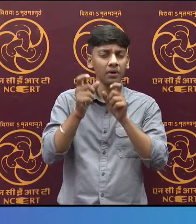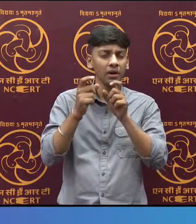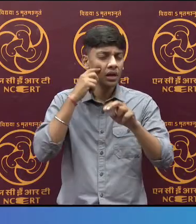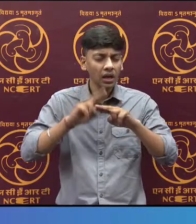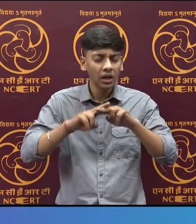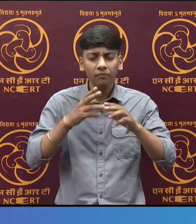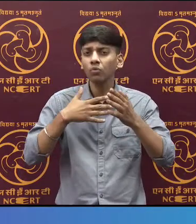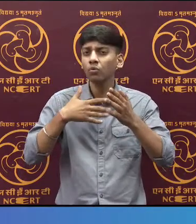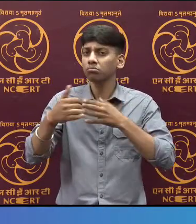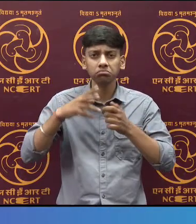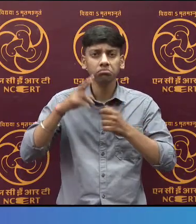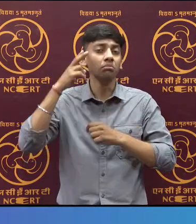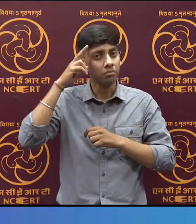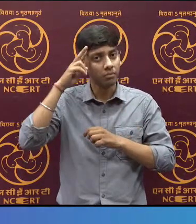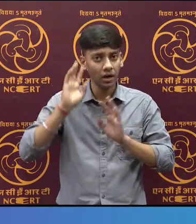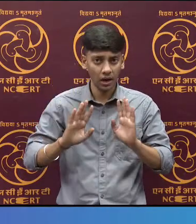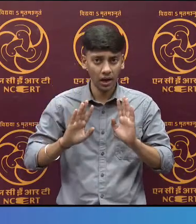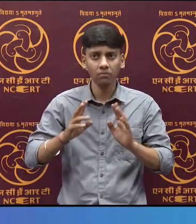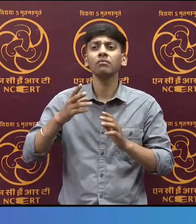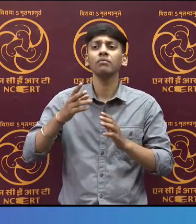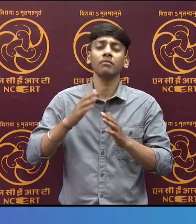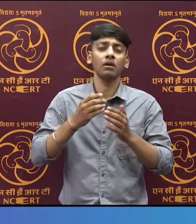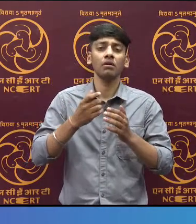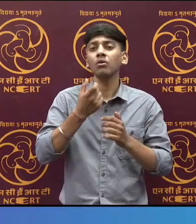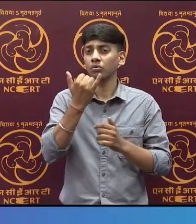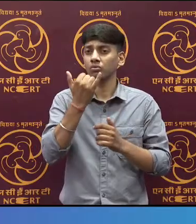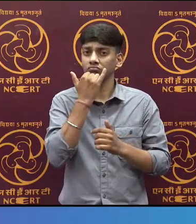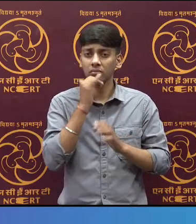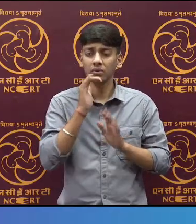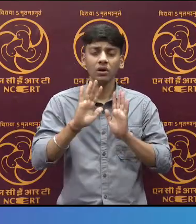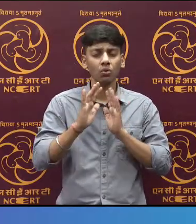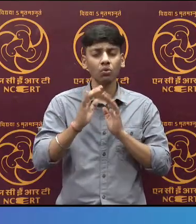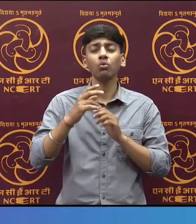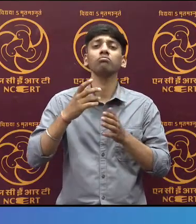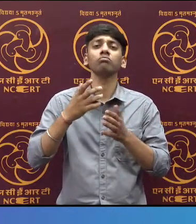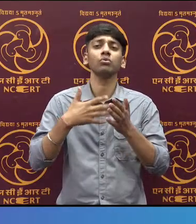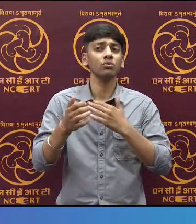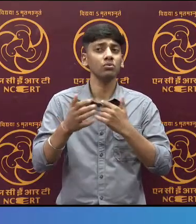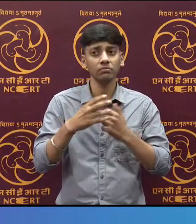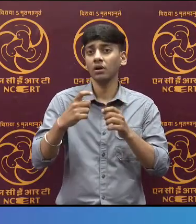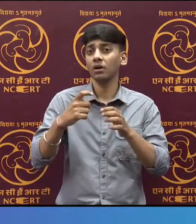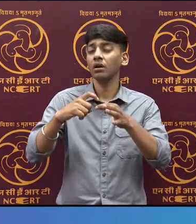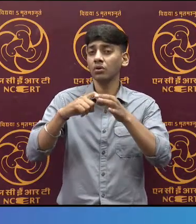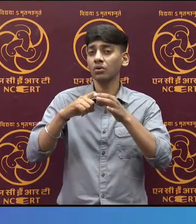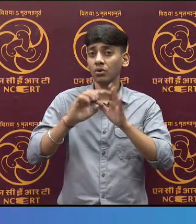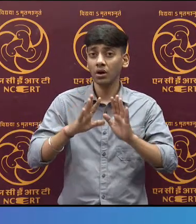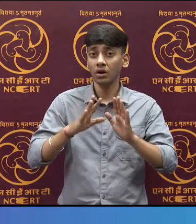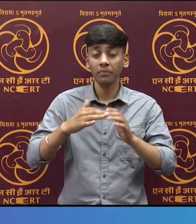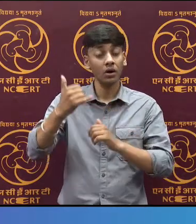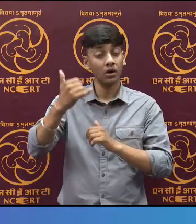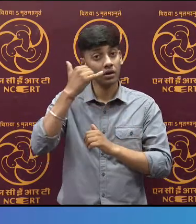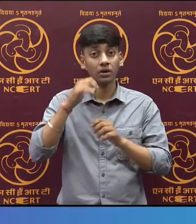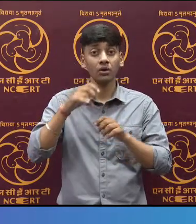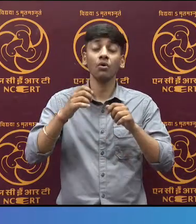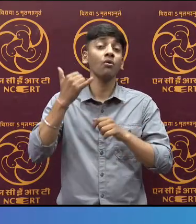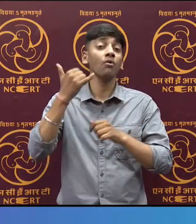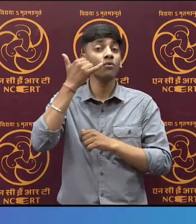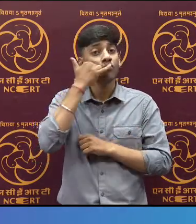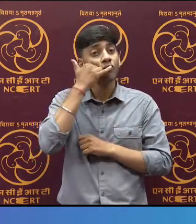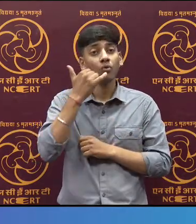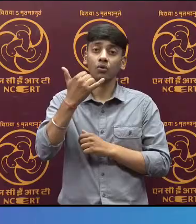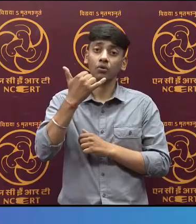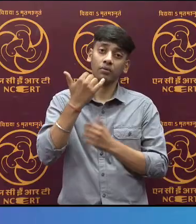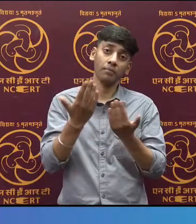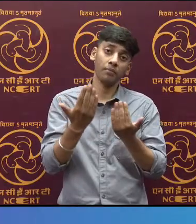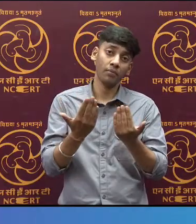queries or doubts regarding our particular program or particular topic, then you can also contact us via phone or our email ID. Our